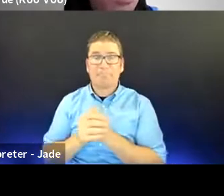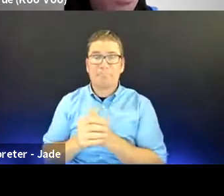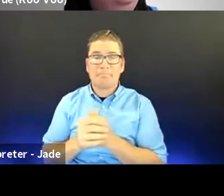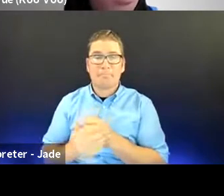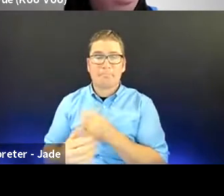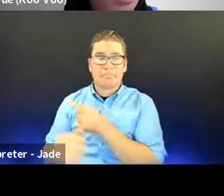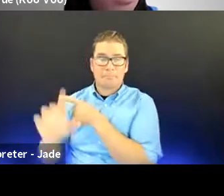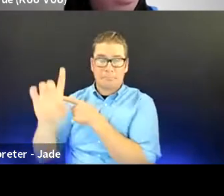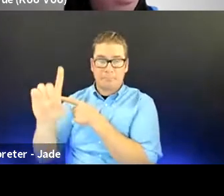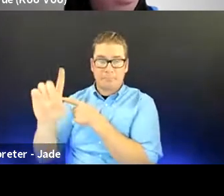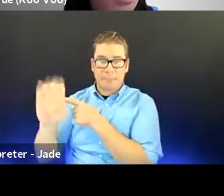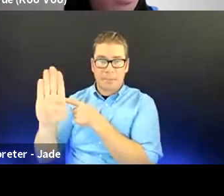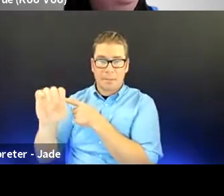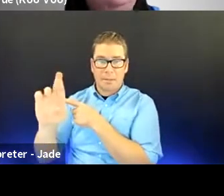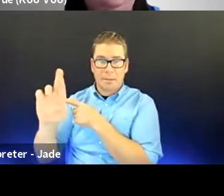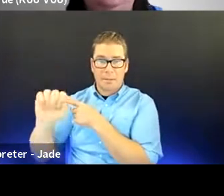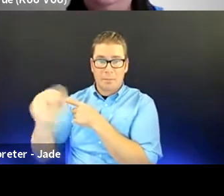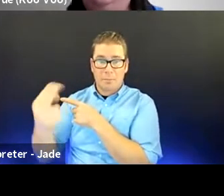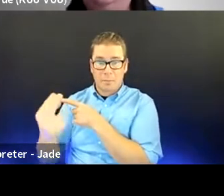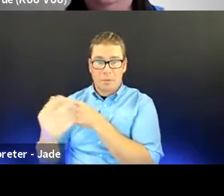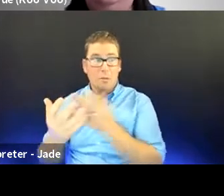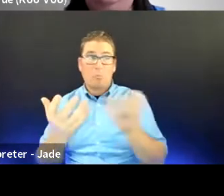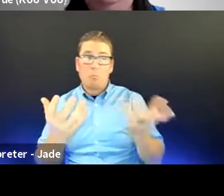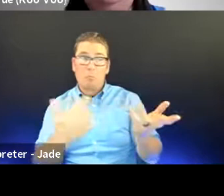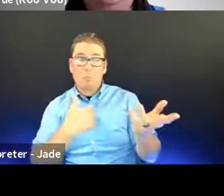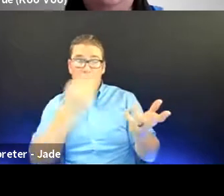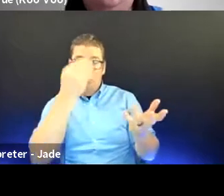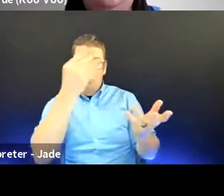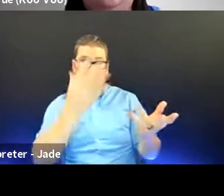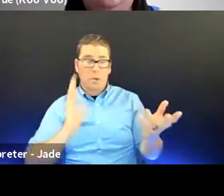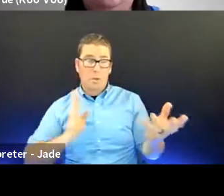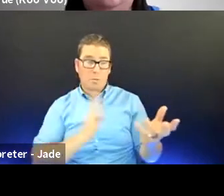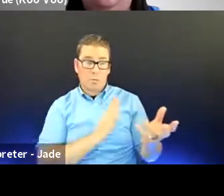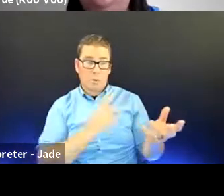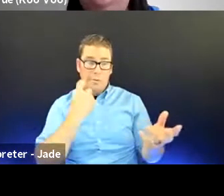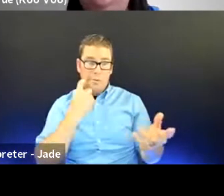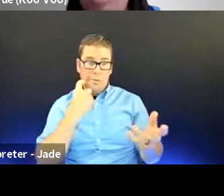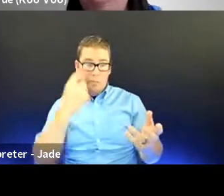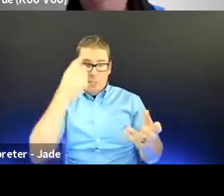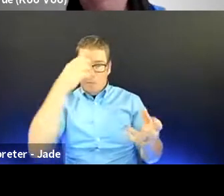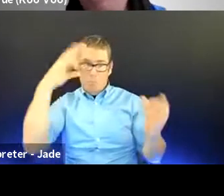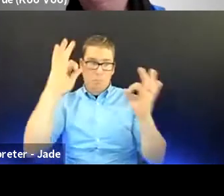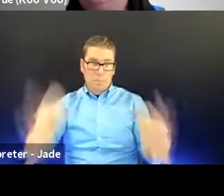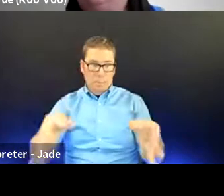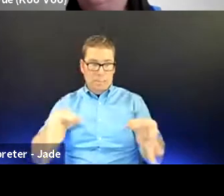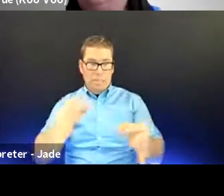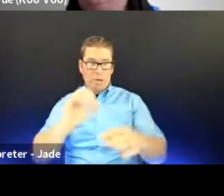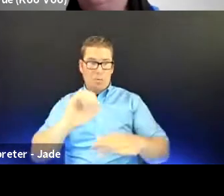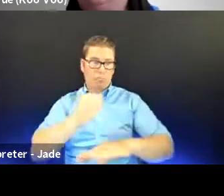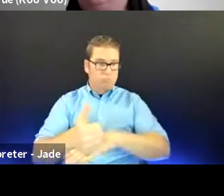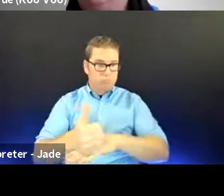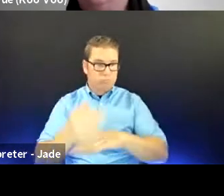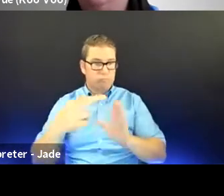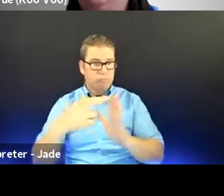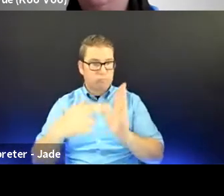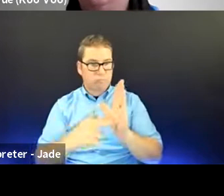Well, I can tell you the board recently passed an anti-Asian hate resolution. So at the board level,